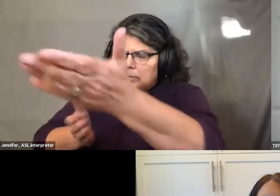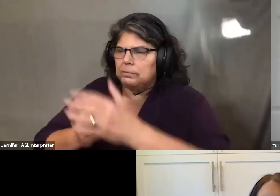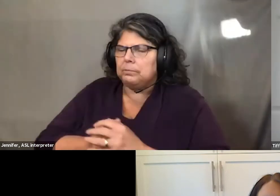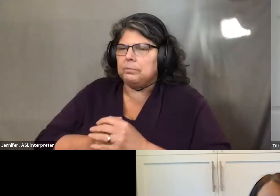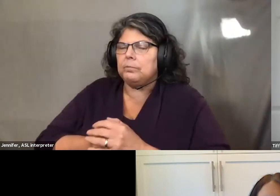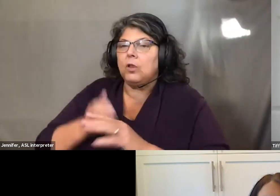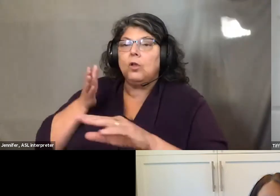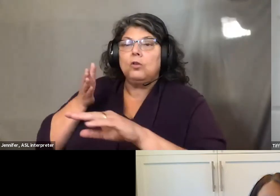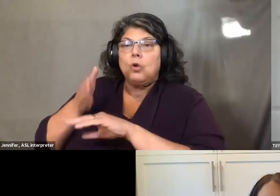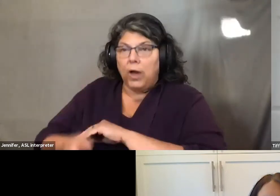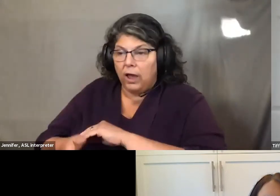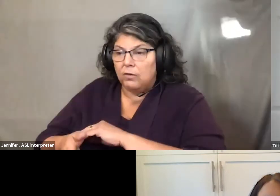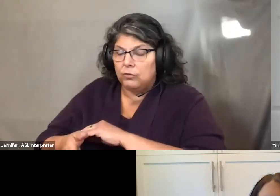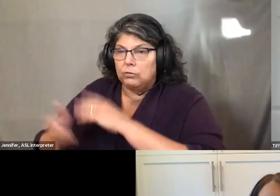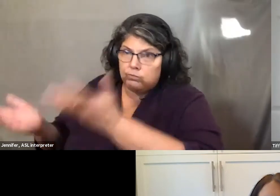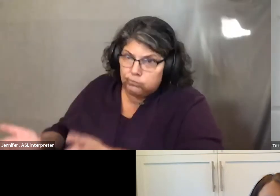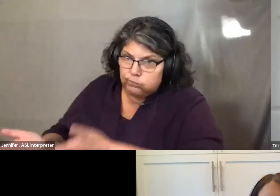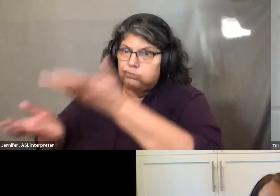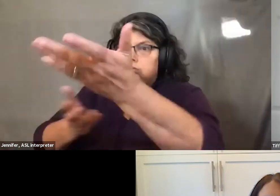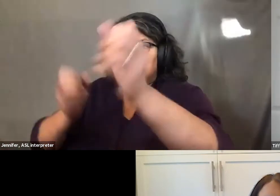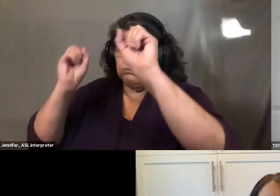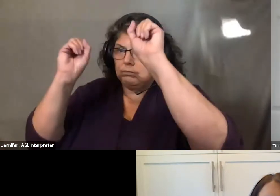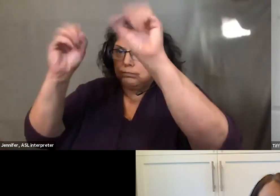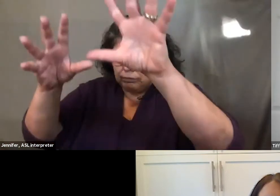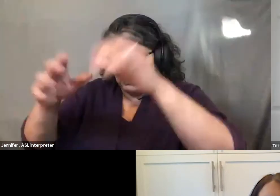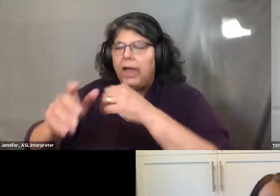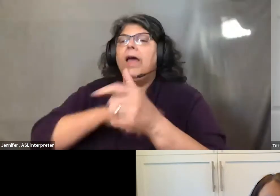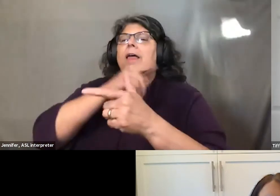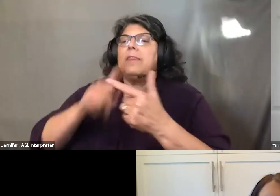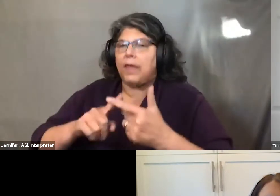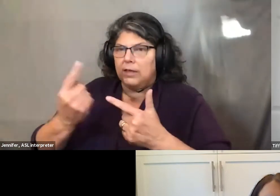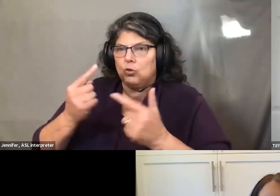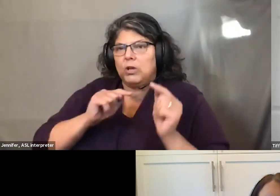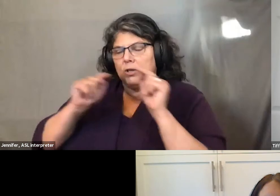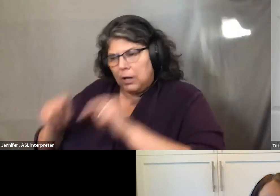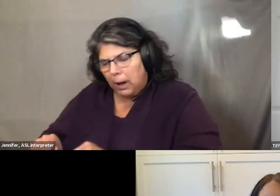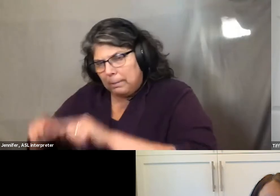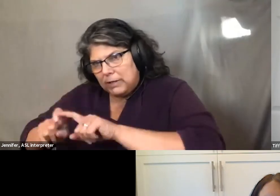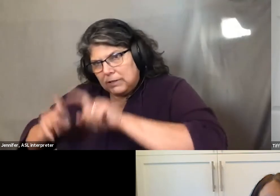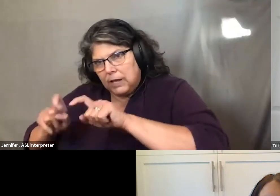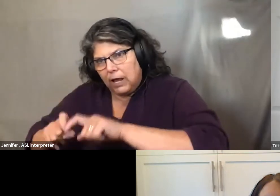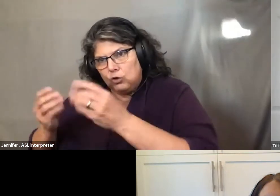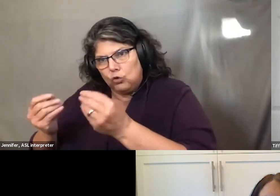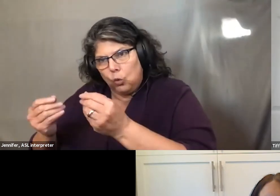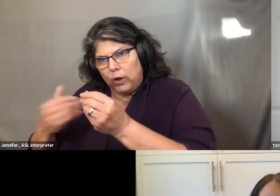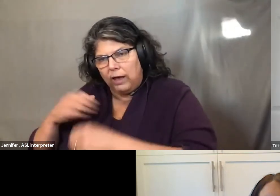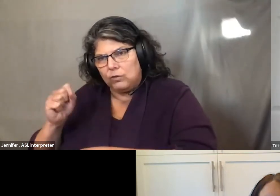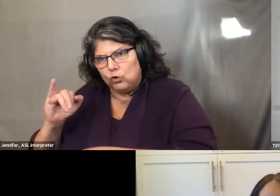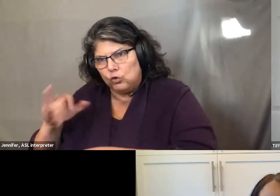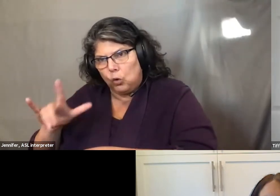soil sampling consultant come in and do the soil samples, the confirmation soil samples and the background